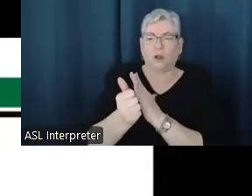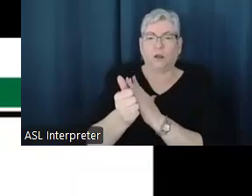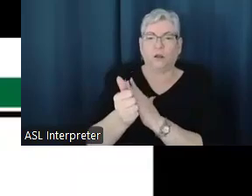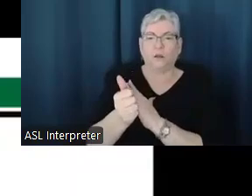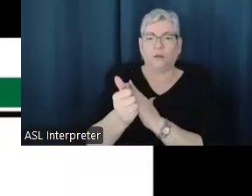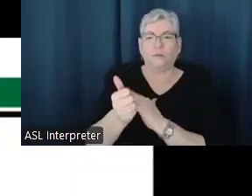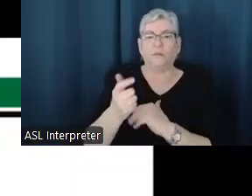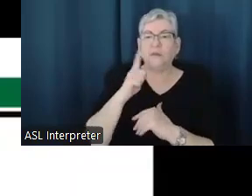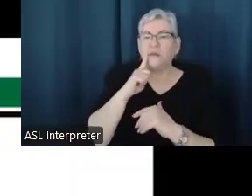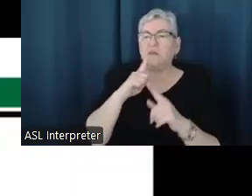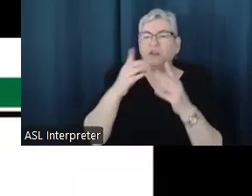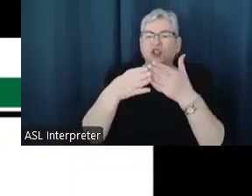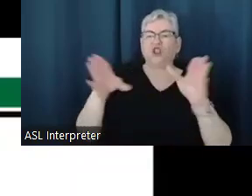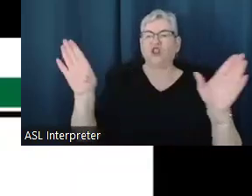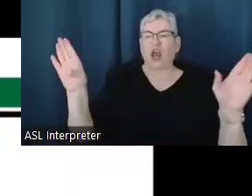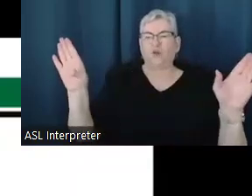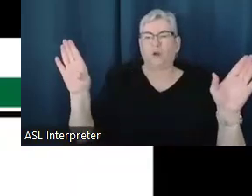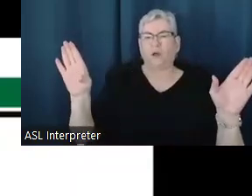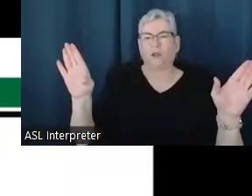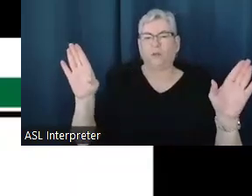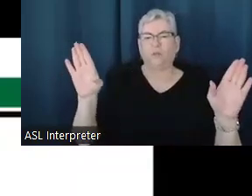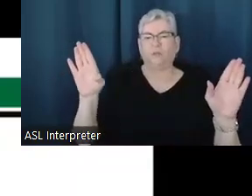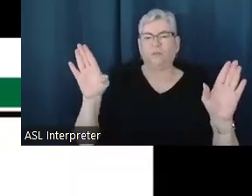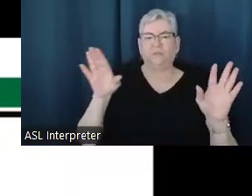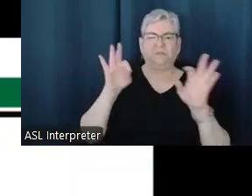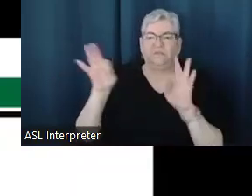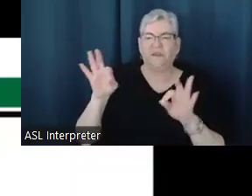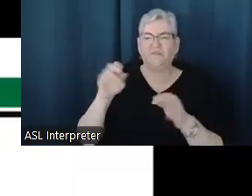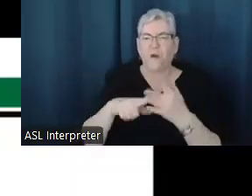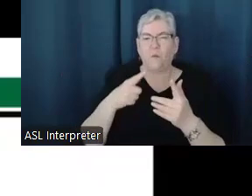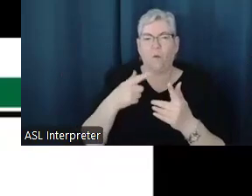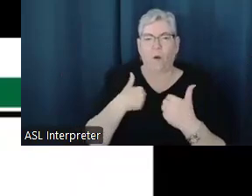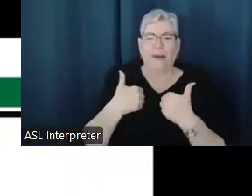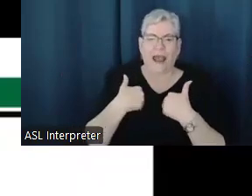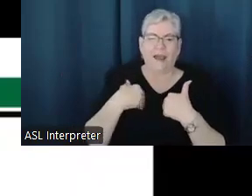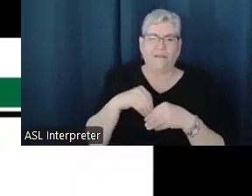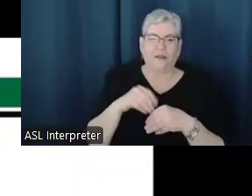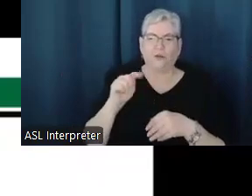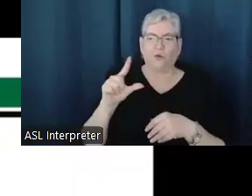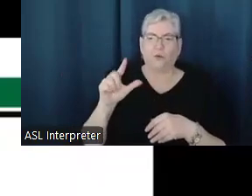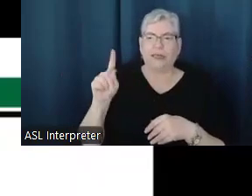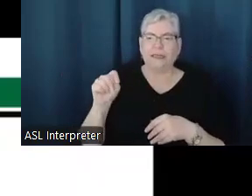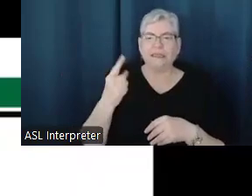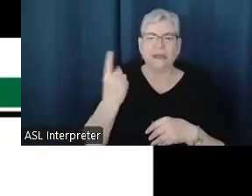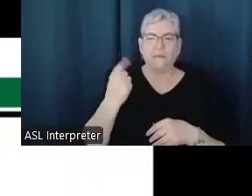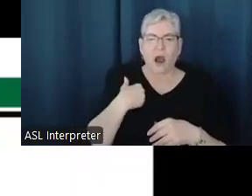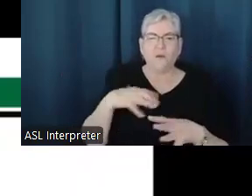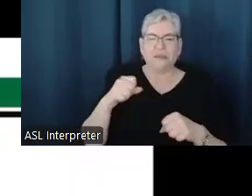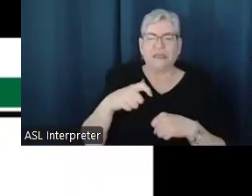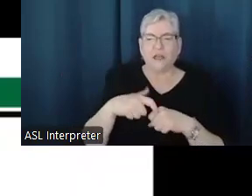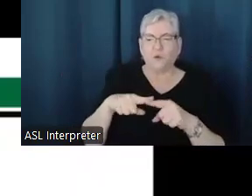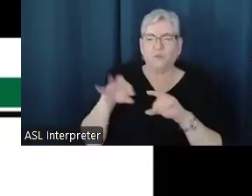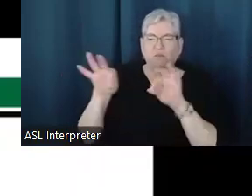overview of some of the information that we have in the toolkit. And something that I'll take the time to mention now